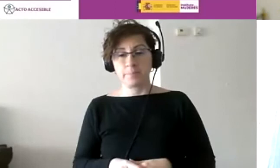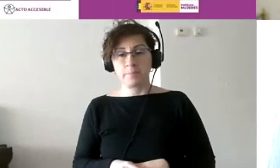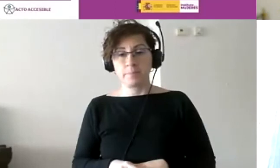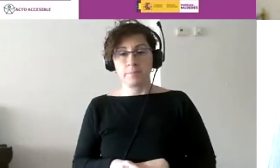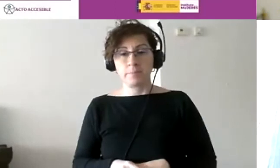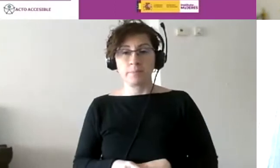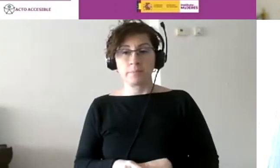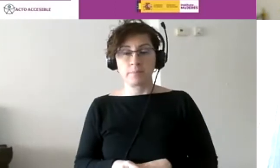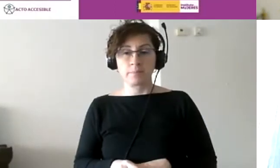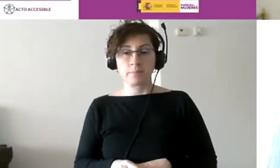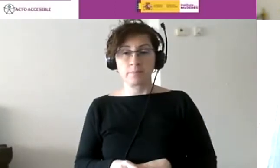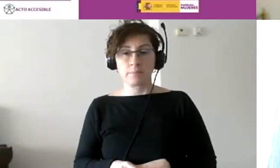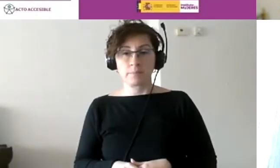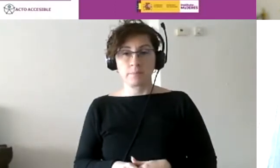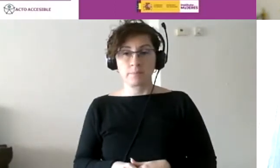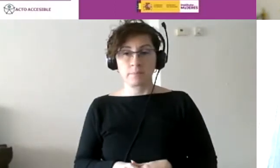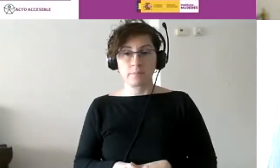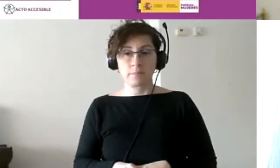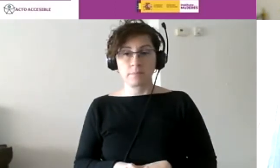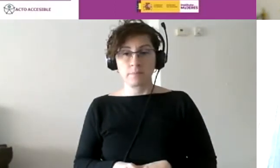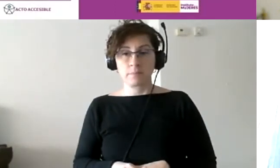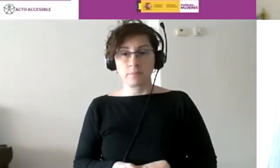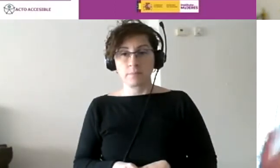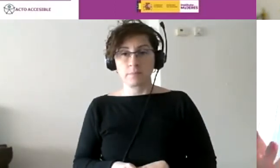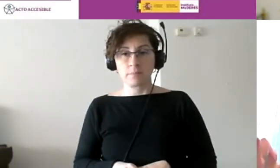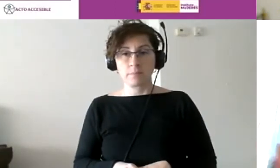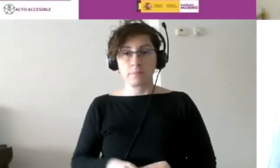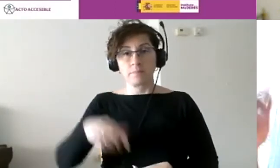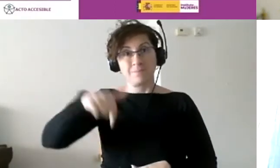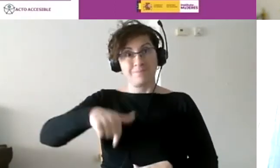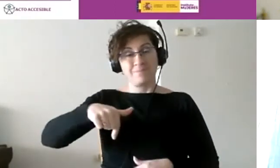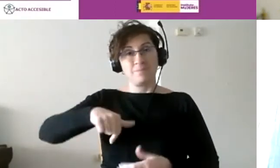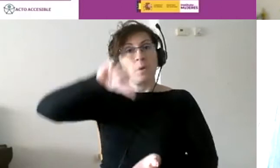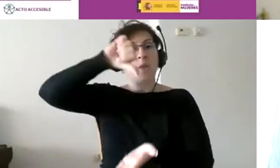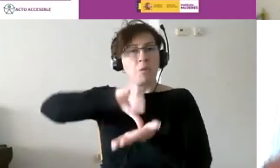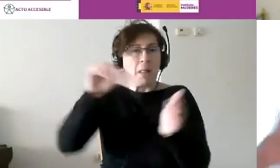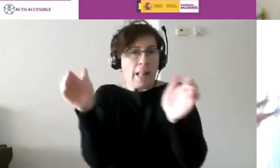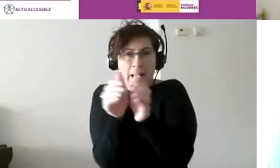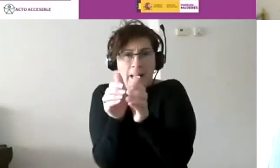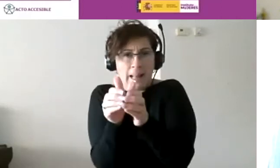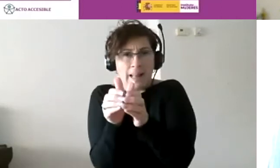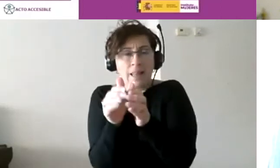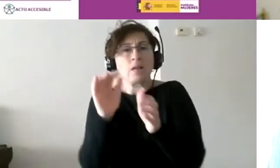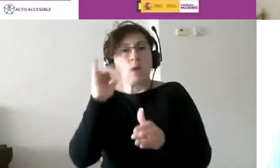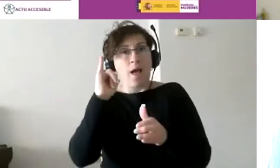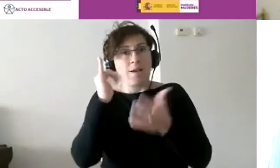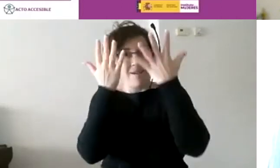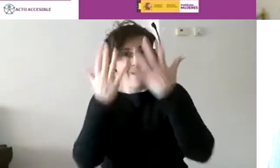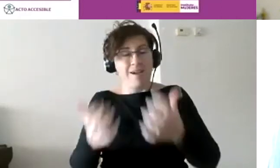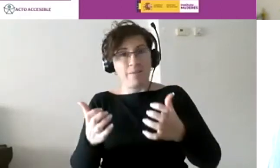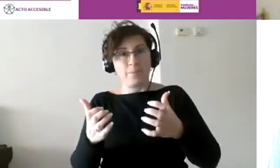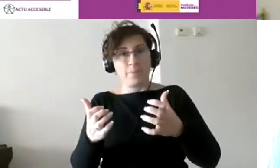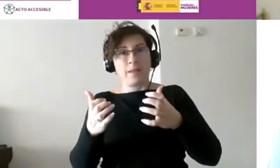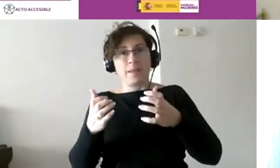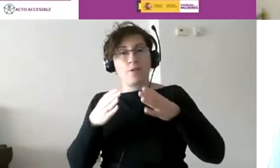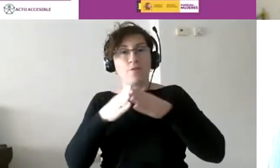ships ferries comes with Ukrainians. So I can help them to say which bus they could take,